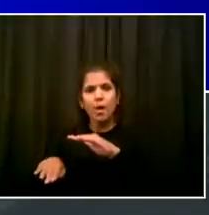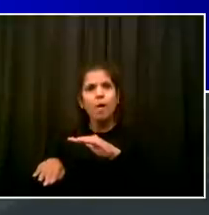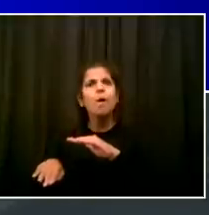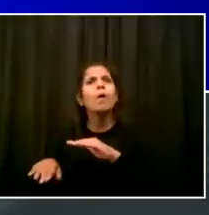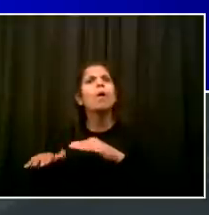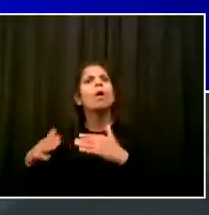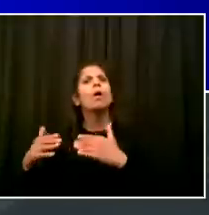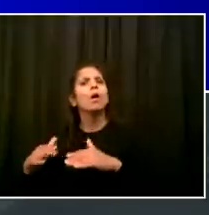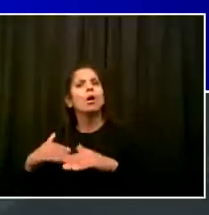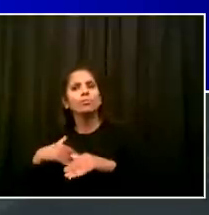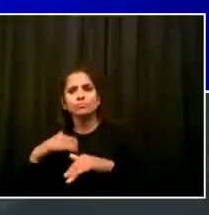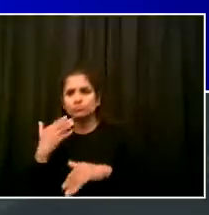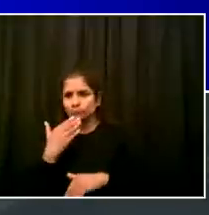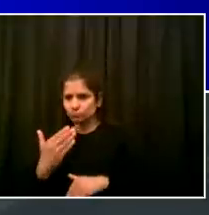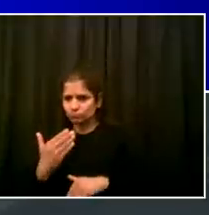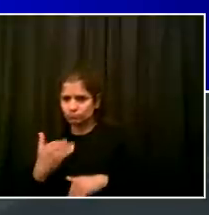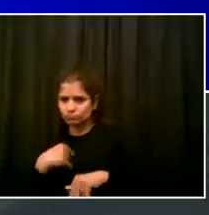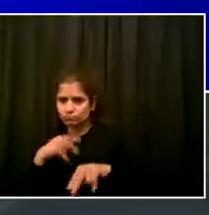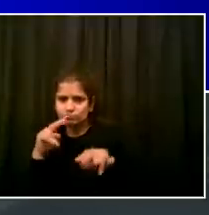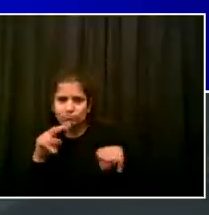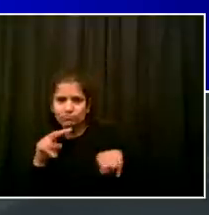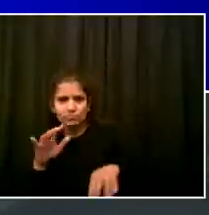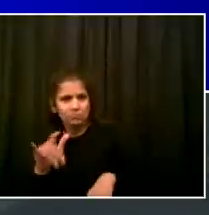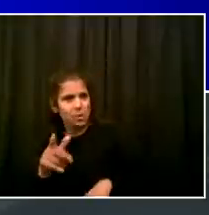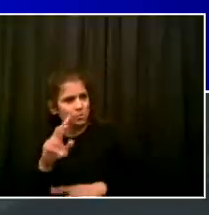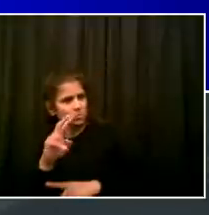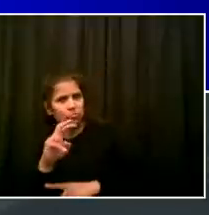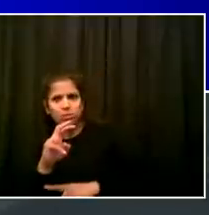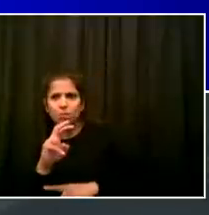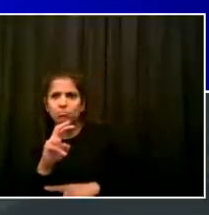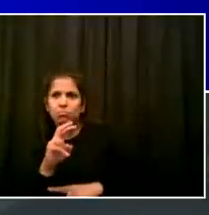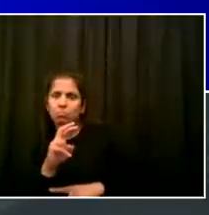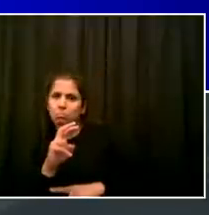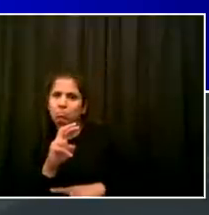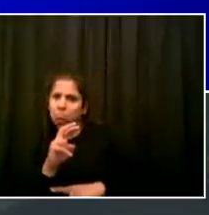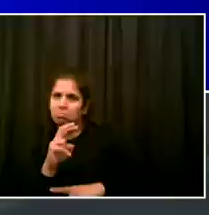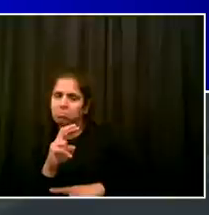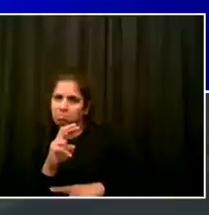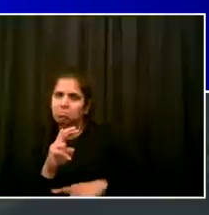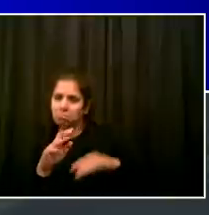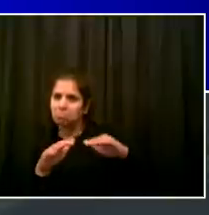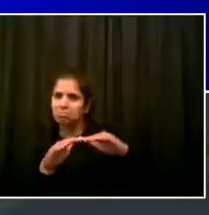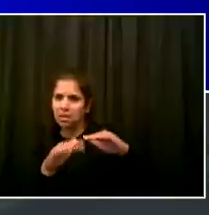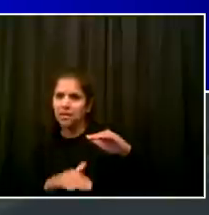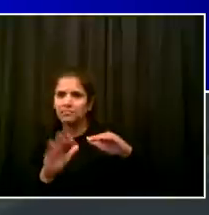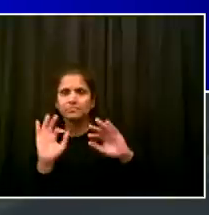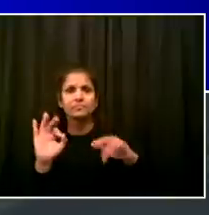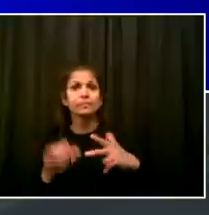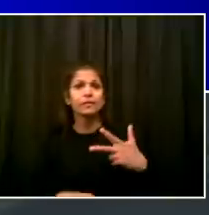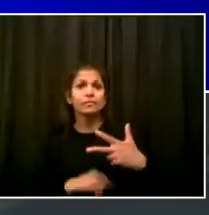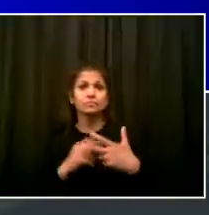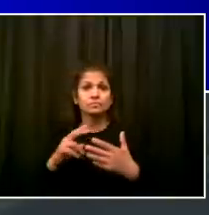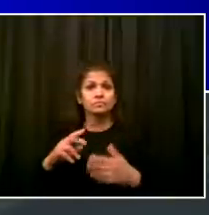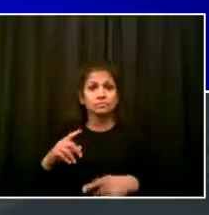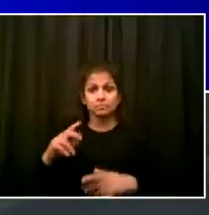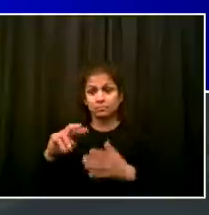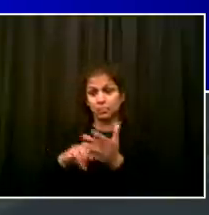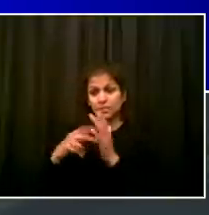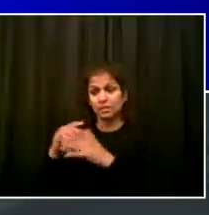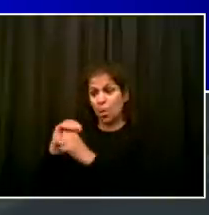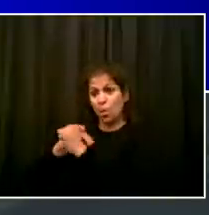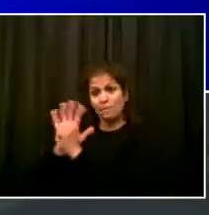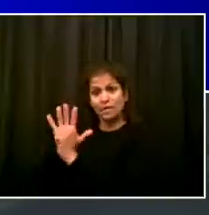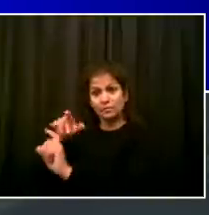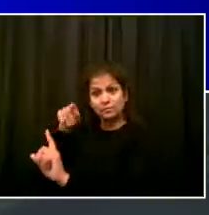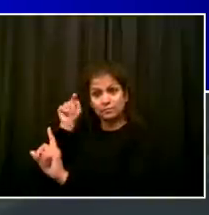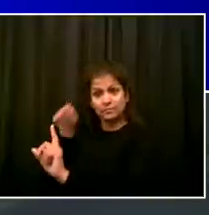of diseases to COVID. So we sort of group together similar respiratory infections. We say, what would that normal rate be? And then